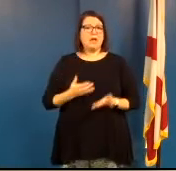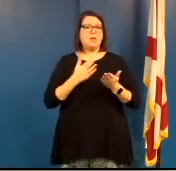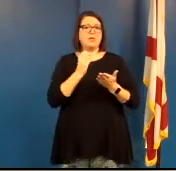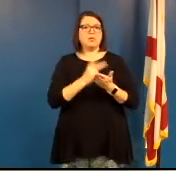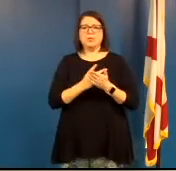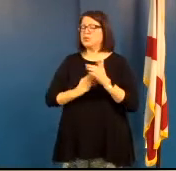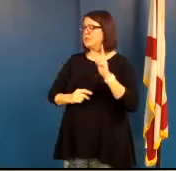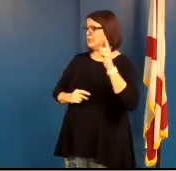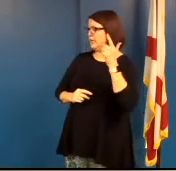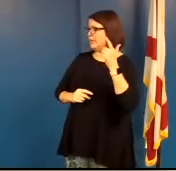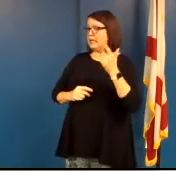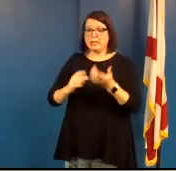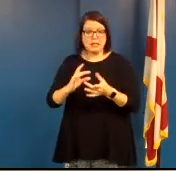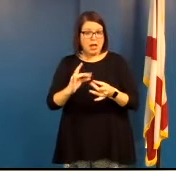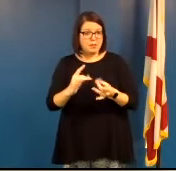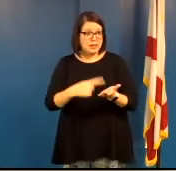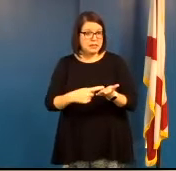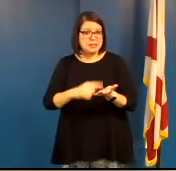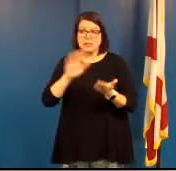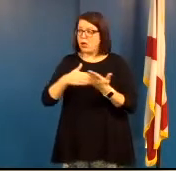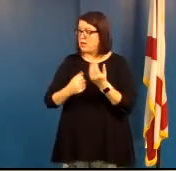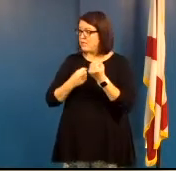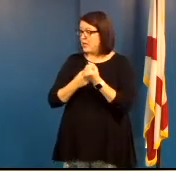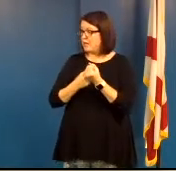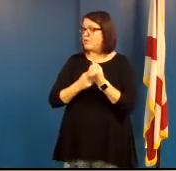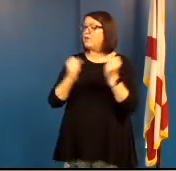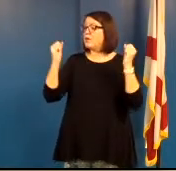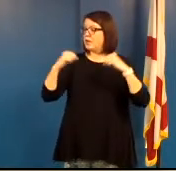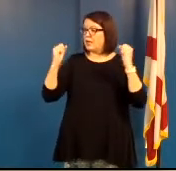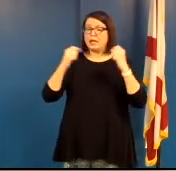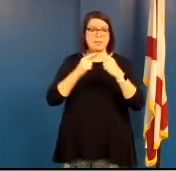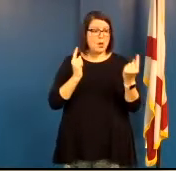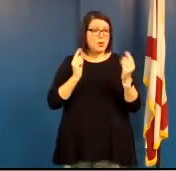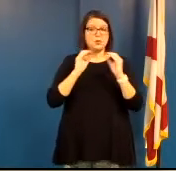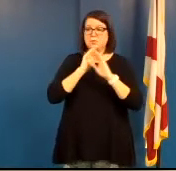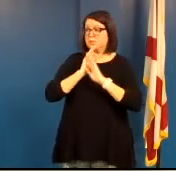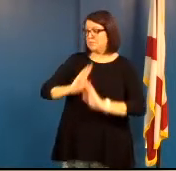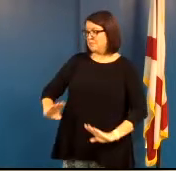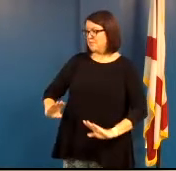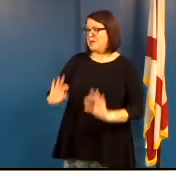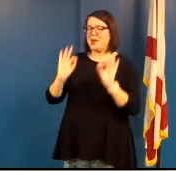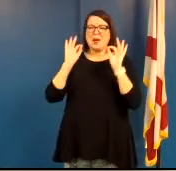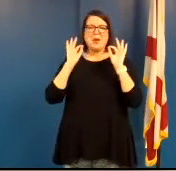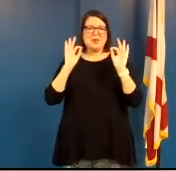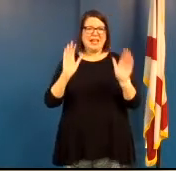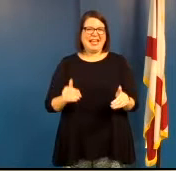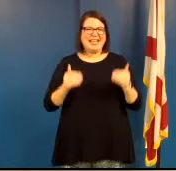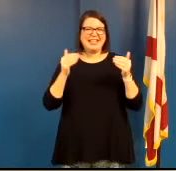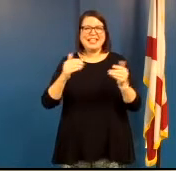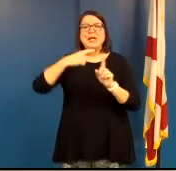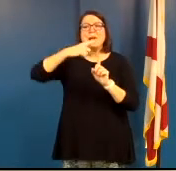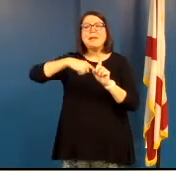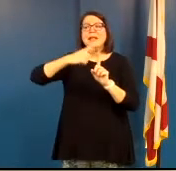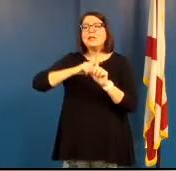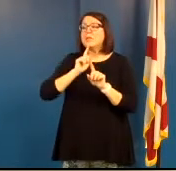Any comments? All in favor? Aye. Any opposed? No. Okay. Moving on to our monthly reports,